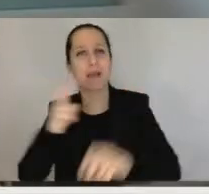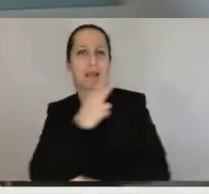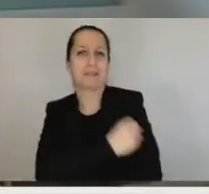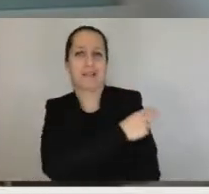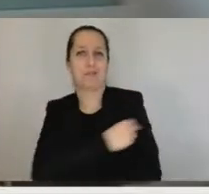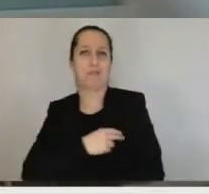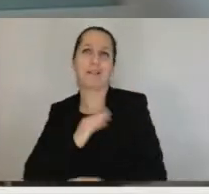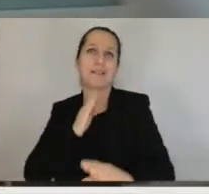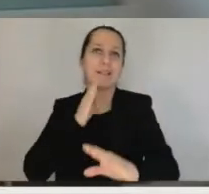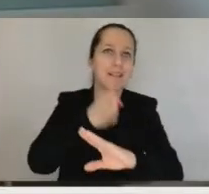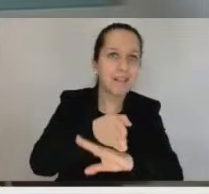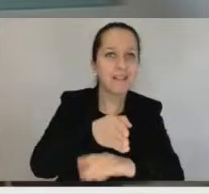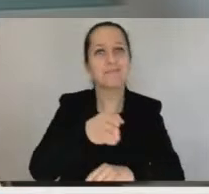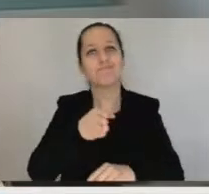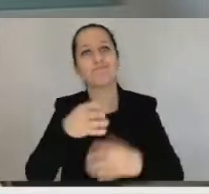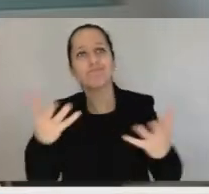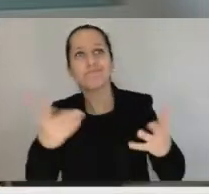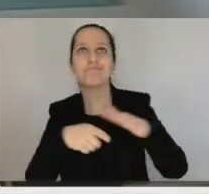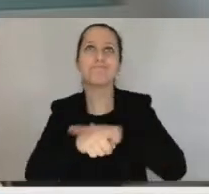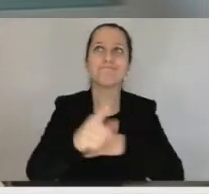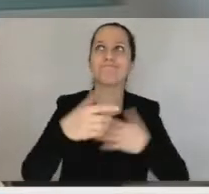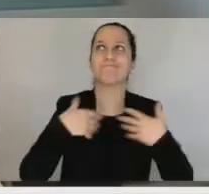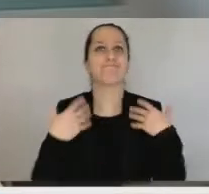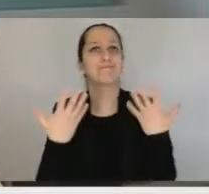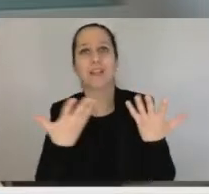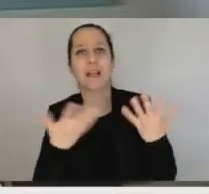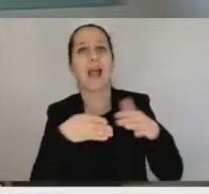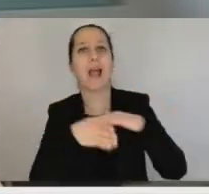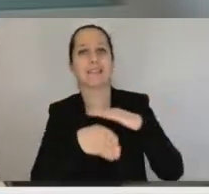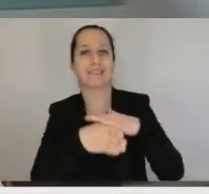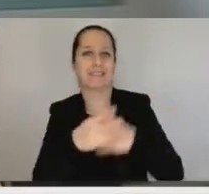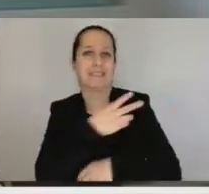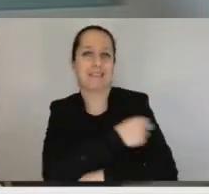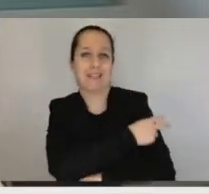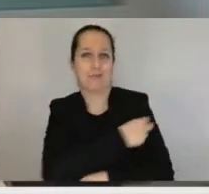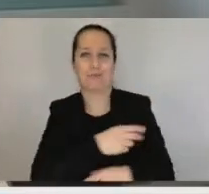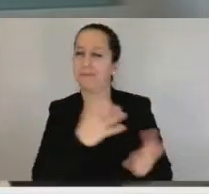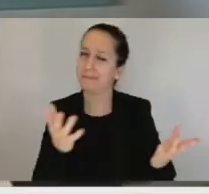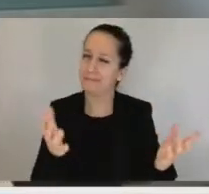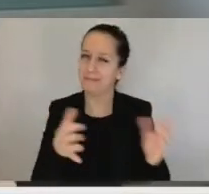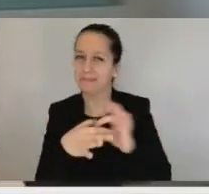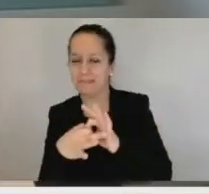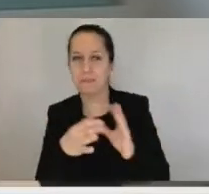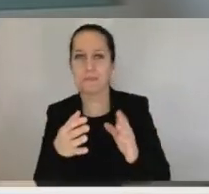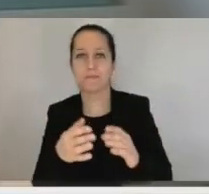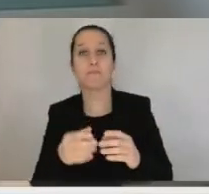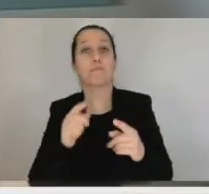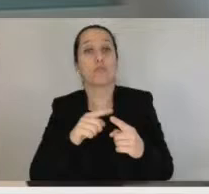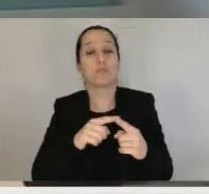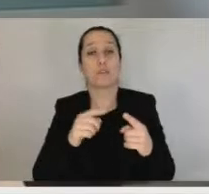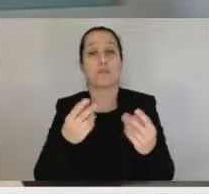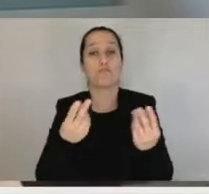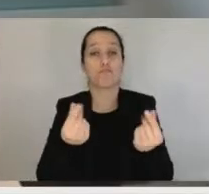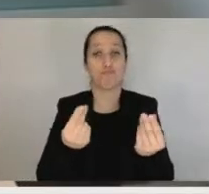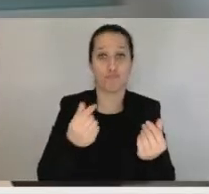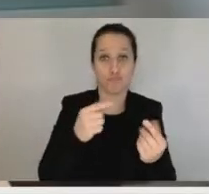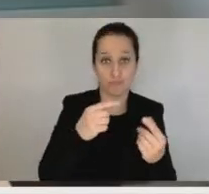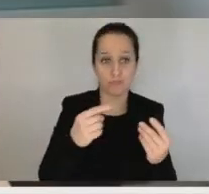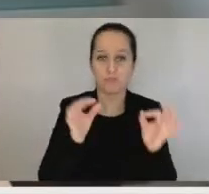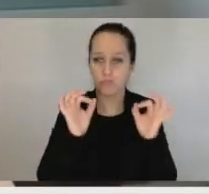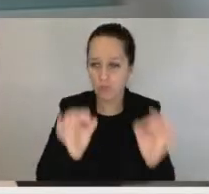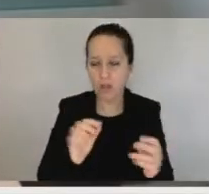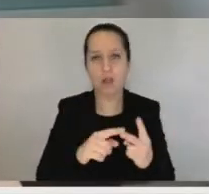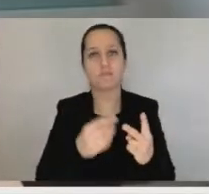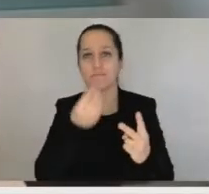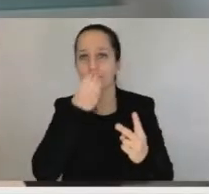security, food security, loneliness are key determinants of health. And that relates to